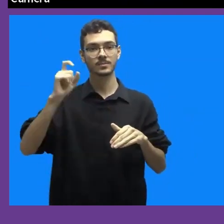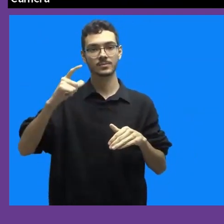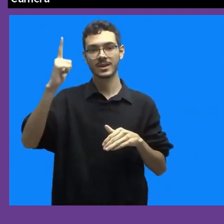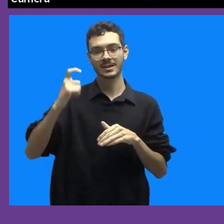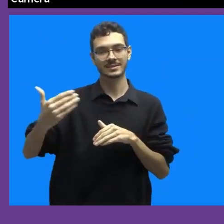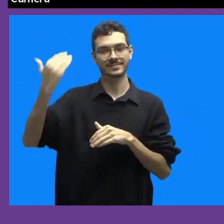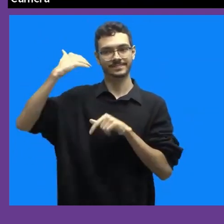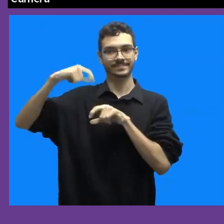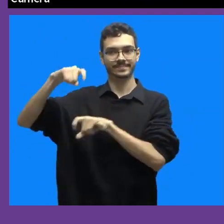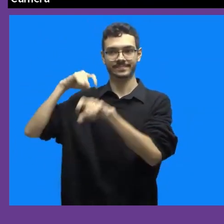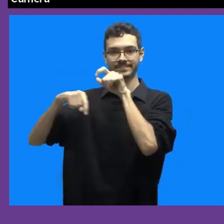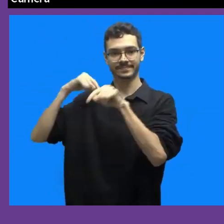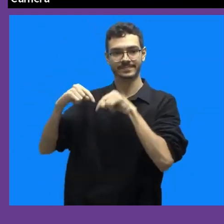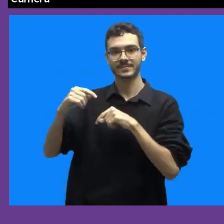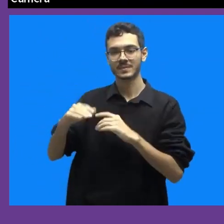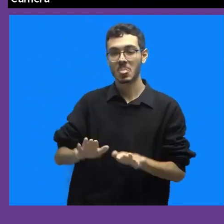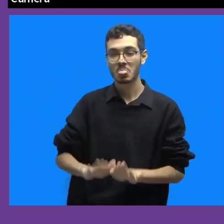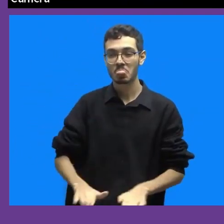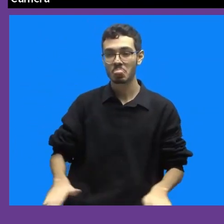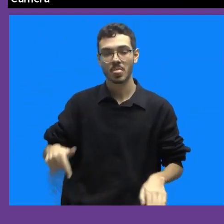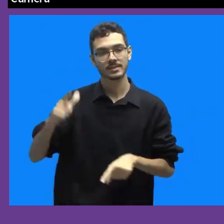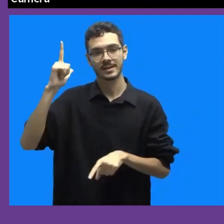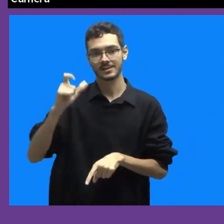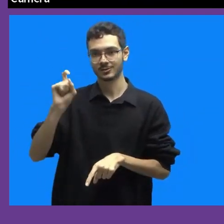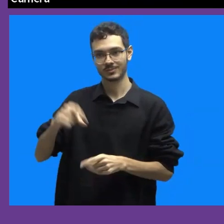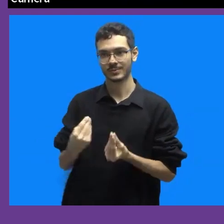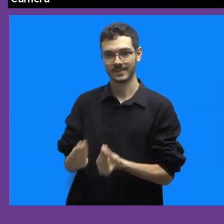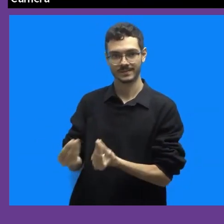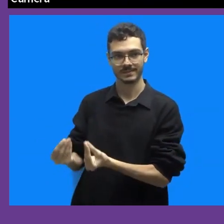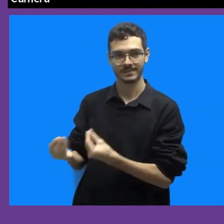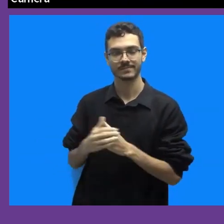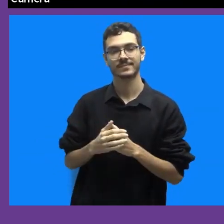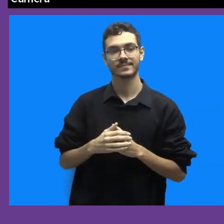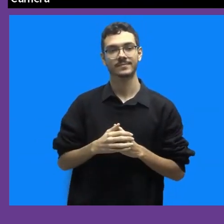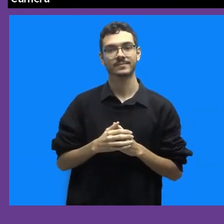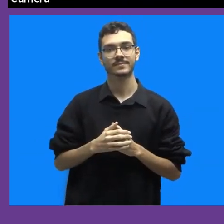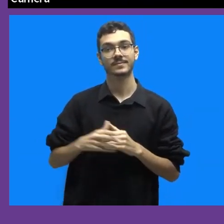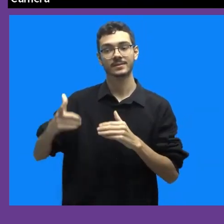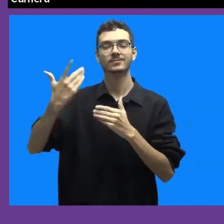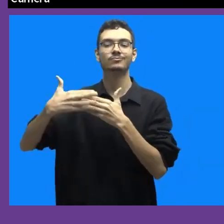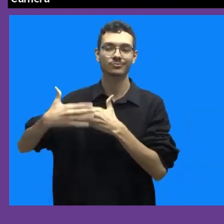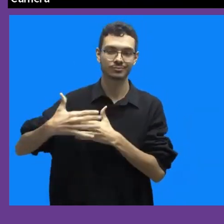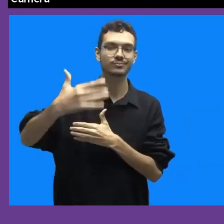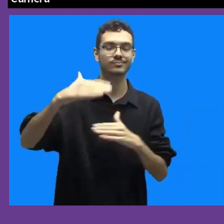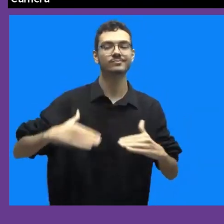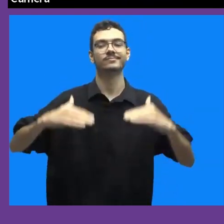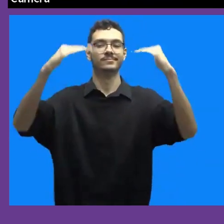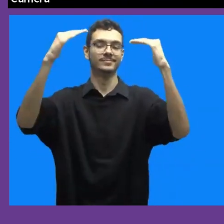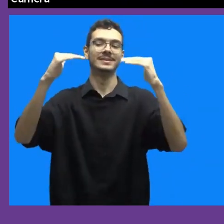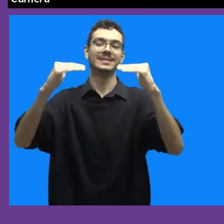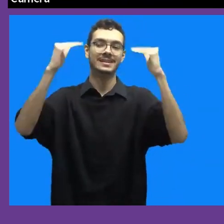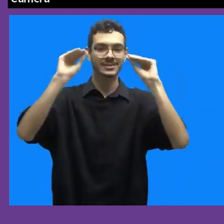to strive in higher education. And another phrase that struck at me was, when we